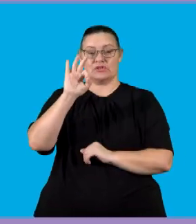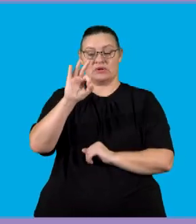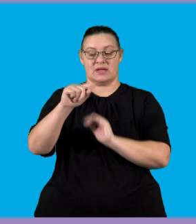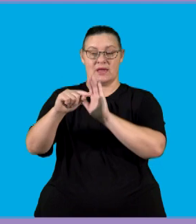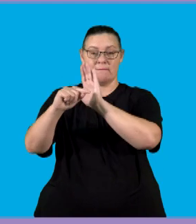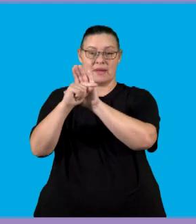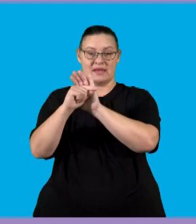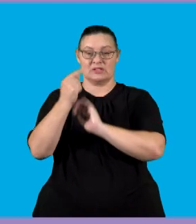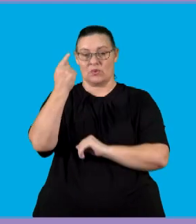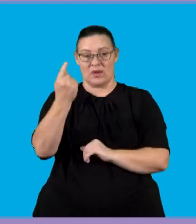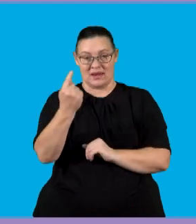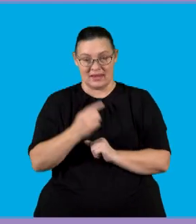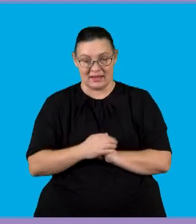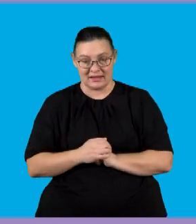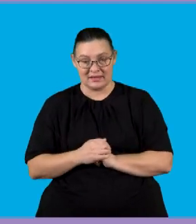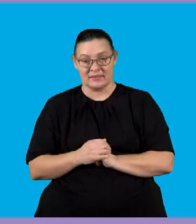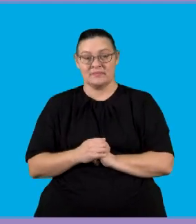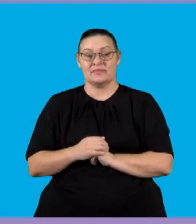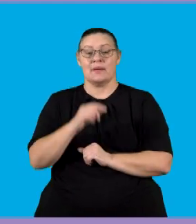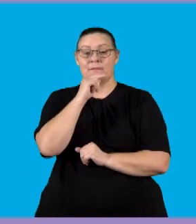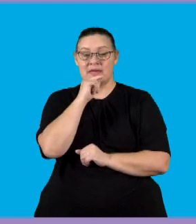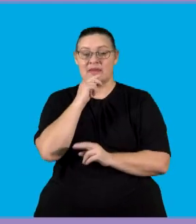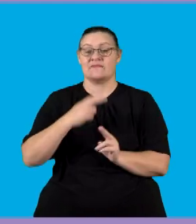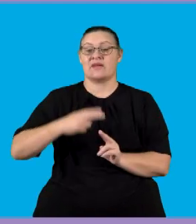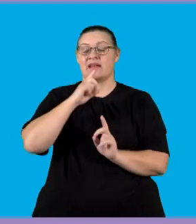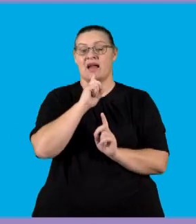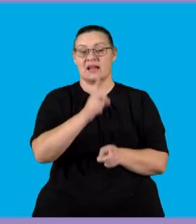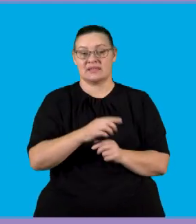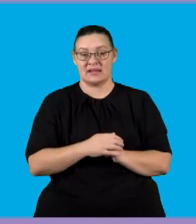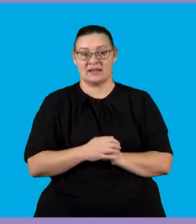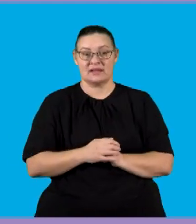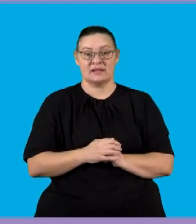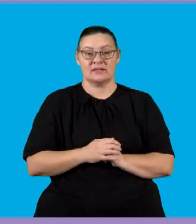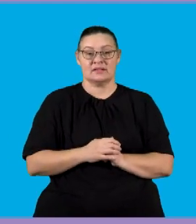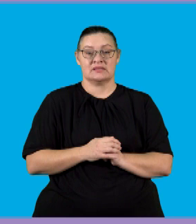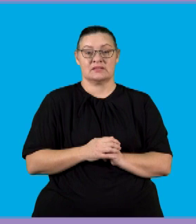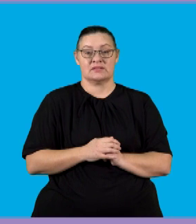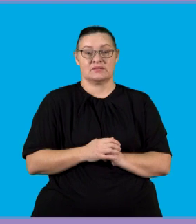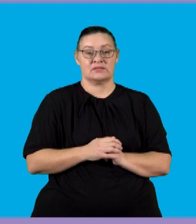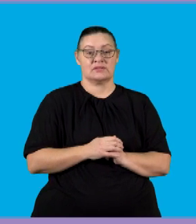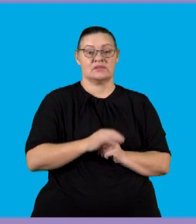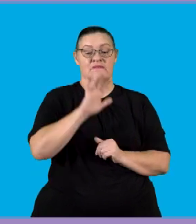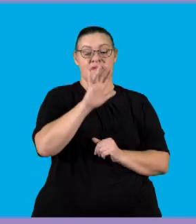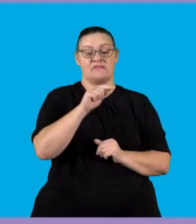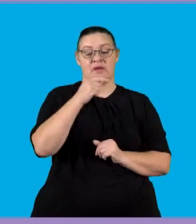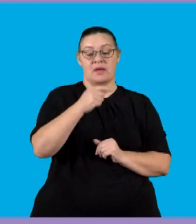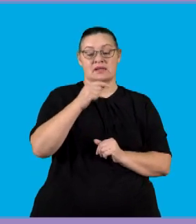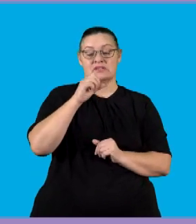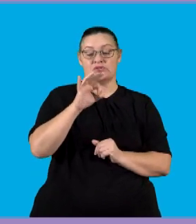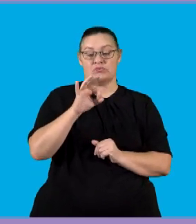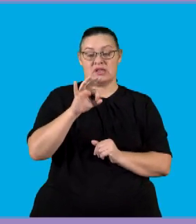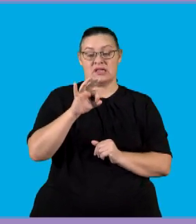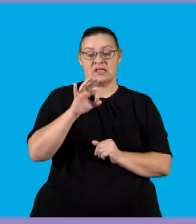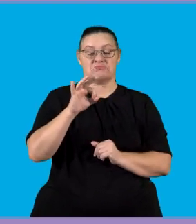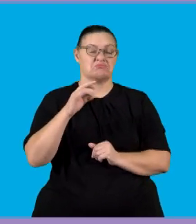3 and minus 1 again. That's going to give us a final answer of what is 5 minus 3? That is a 2.